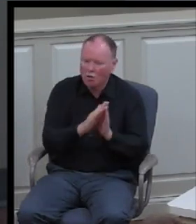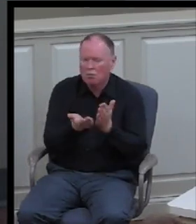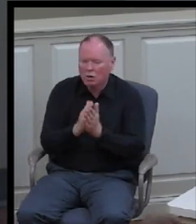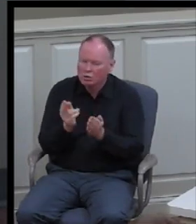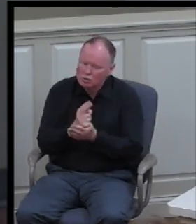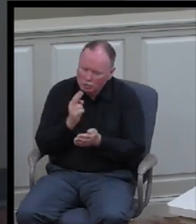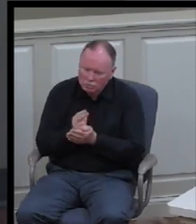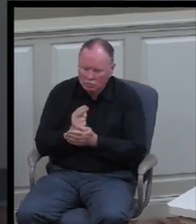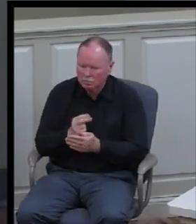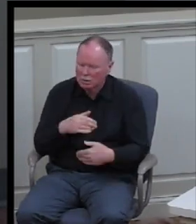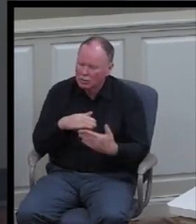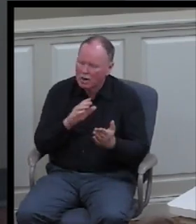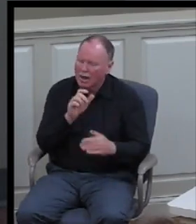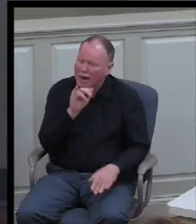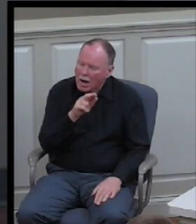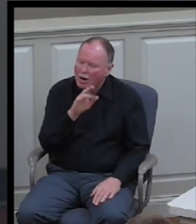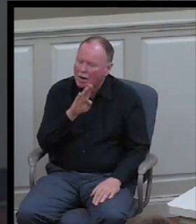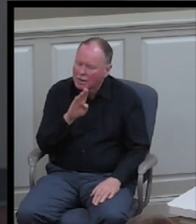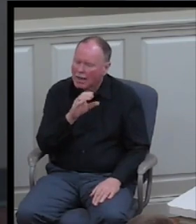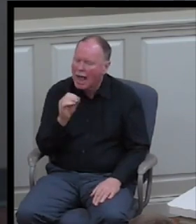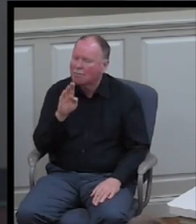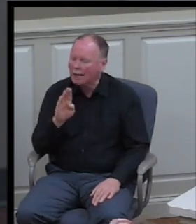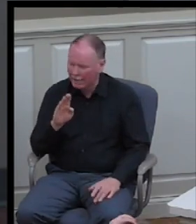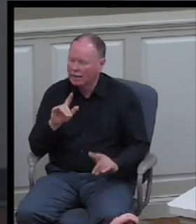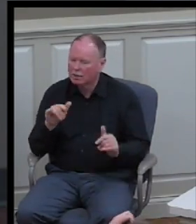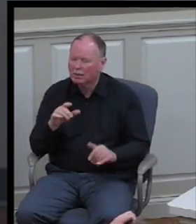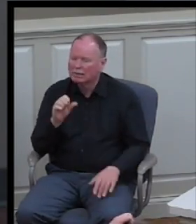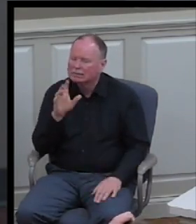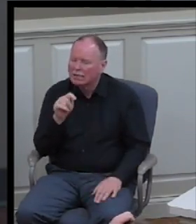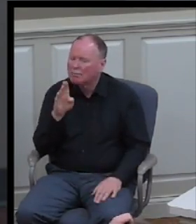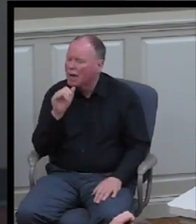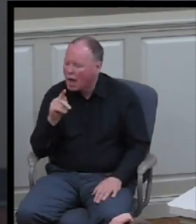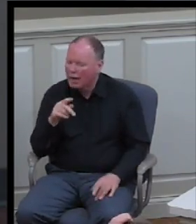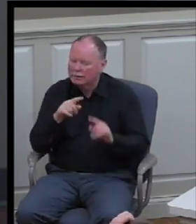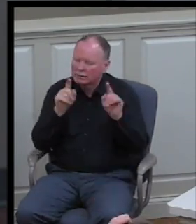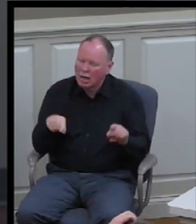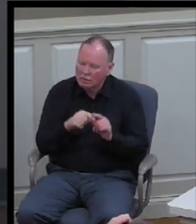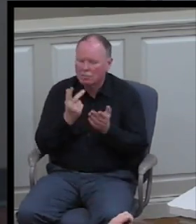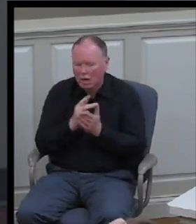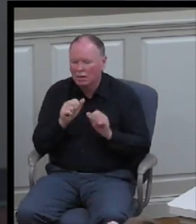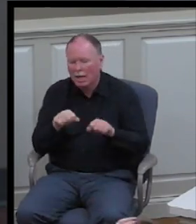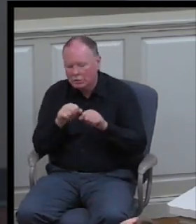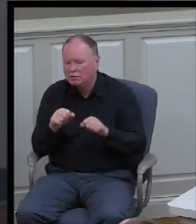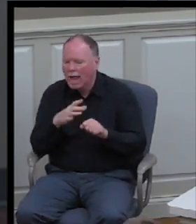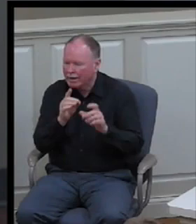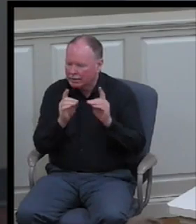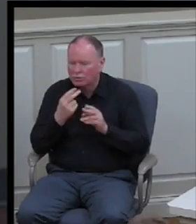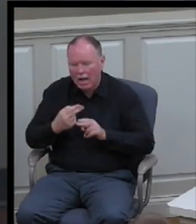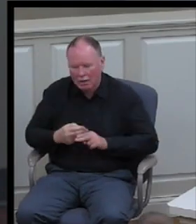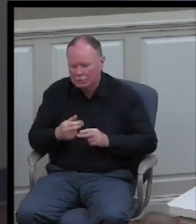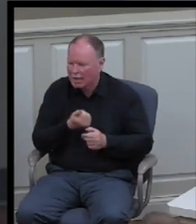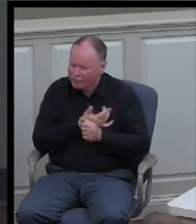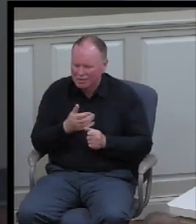uses, again, addressing Airbnbs, whatever, setback, signage, parking, landscape, and the district names. All